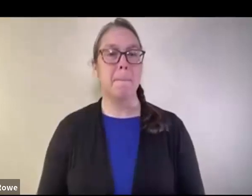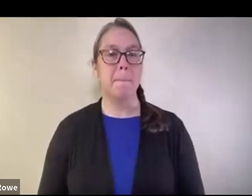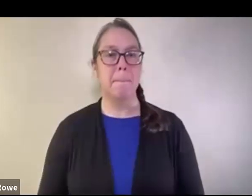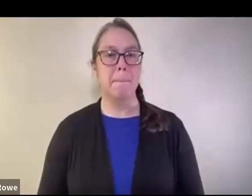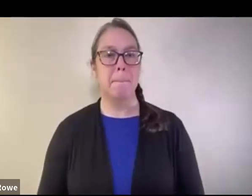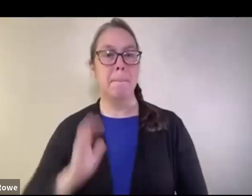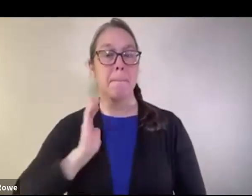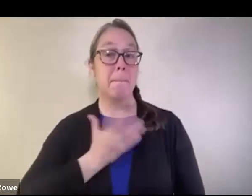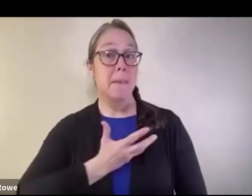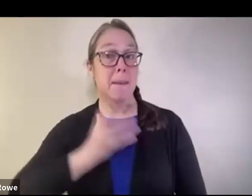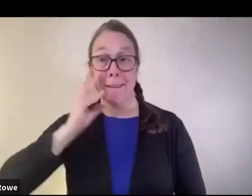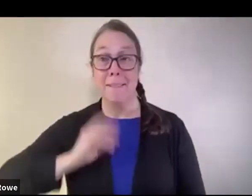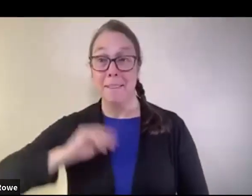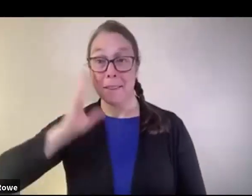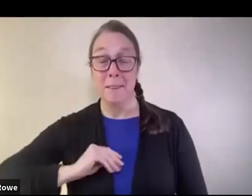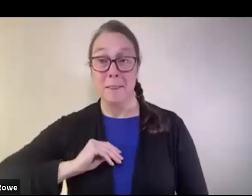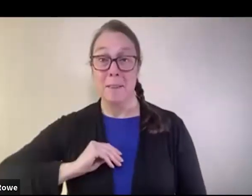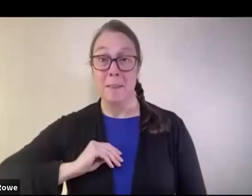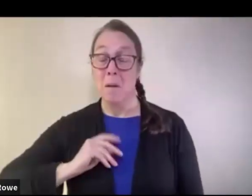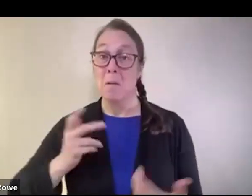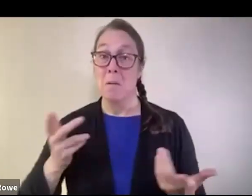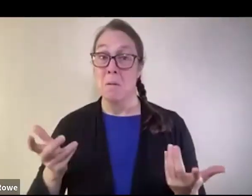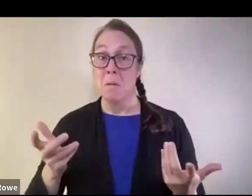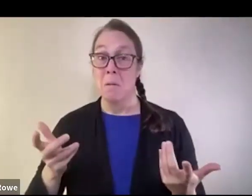Our experiences